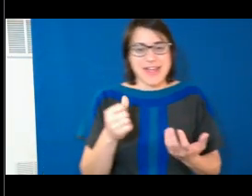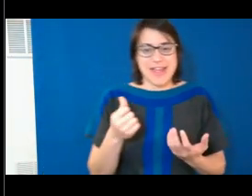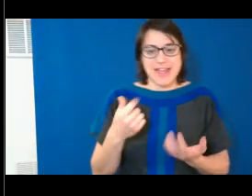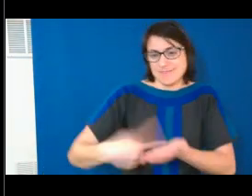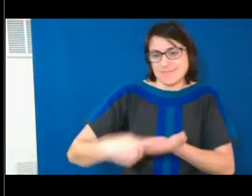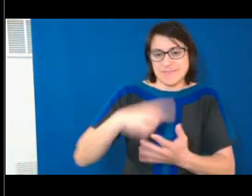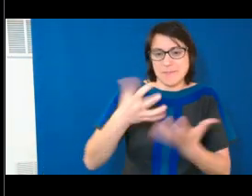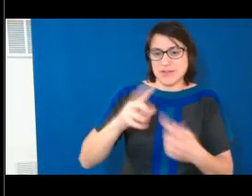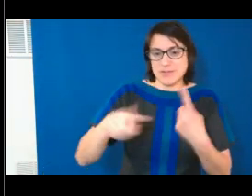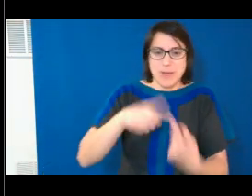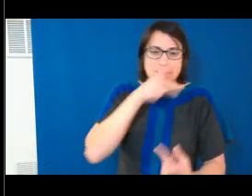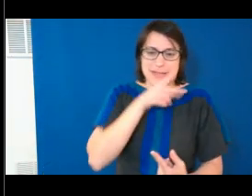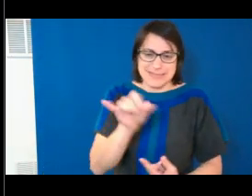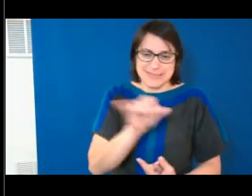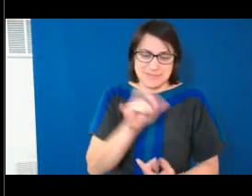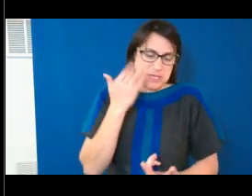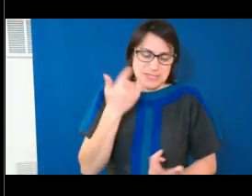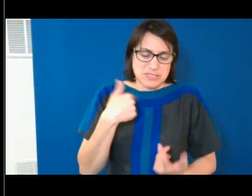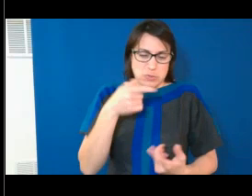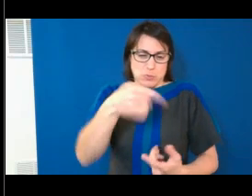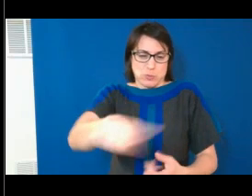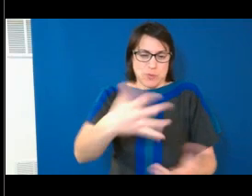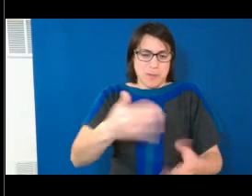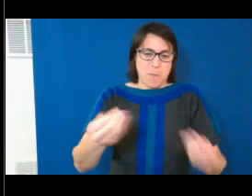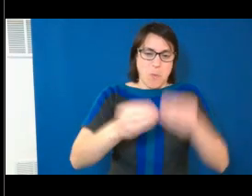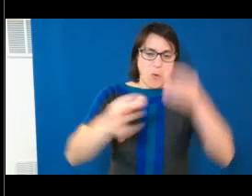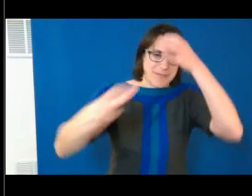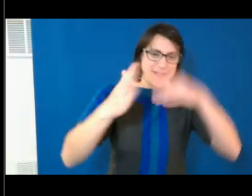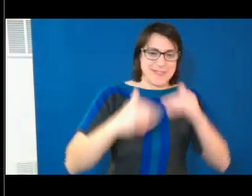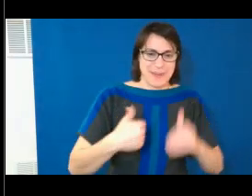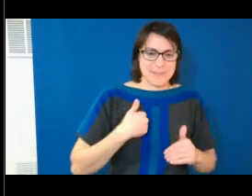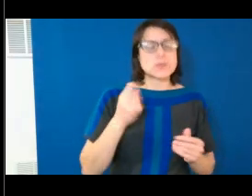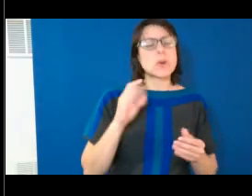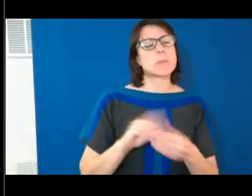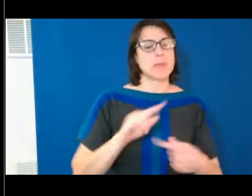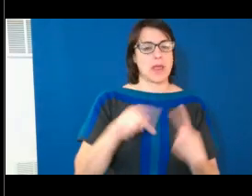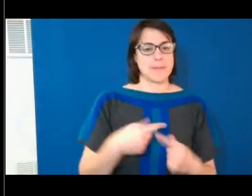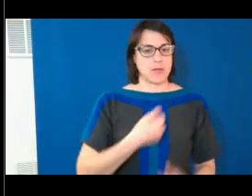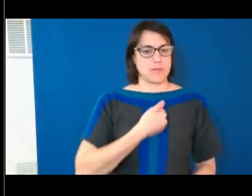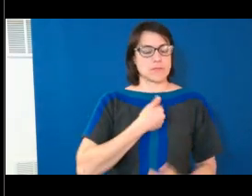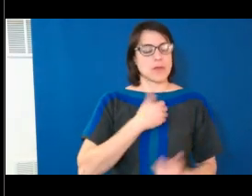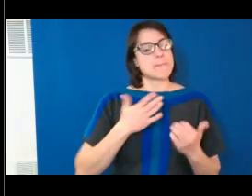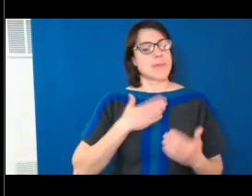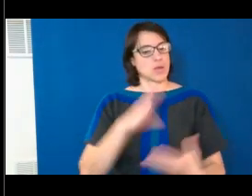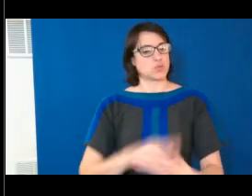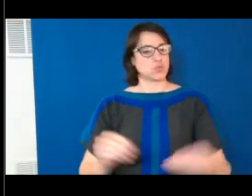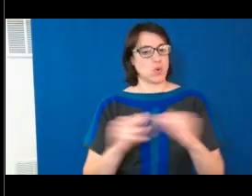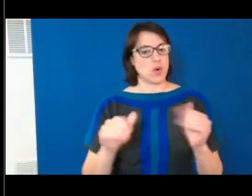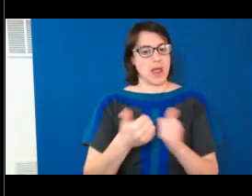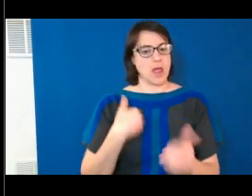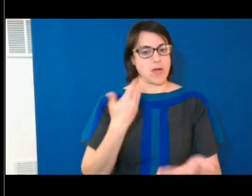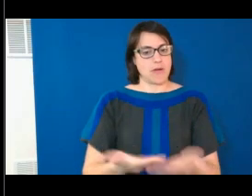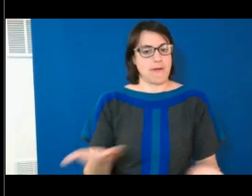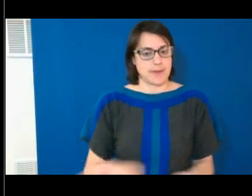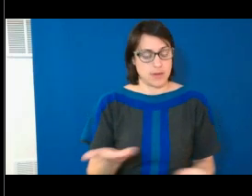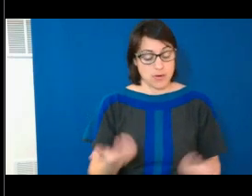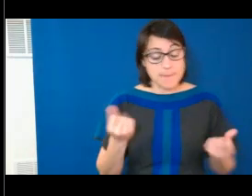So I'm just going to tell my story of how I got here. And hopefully for those of you who are part of the Marine Debris Program or Sea